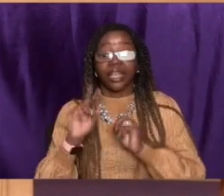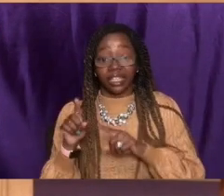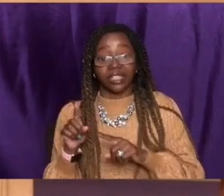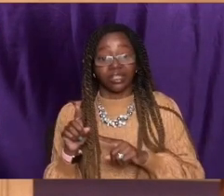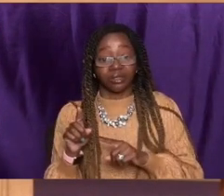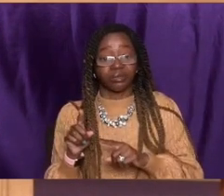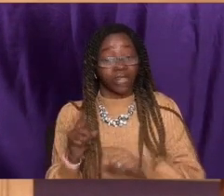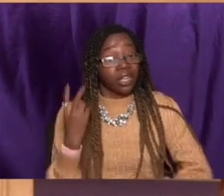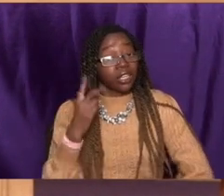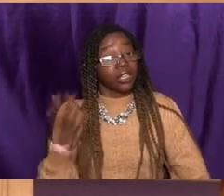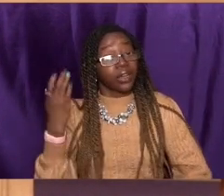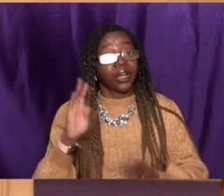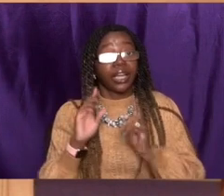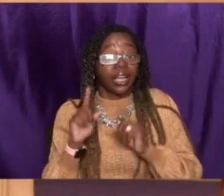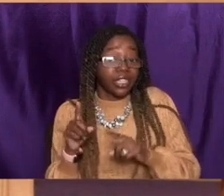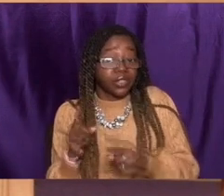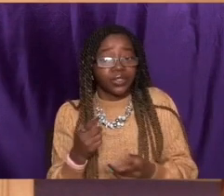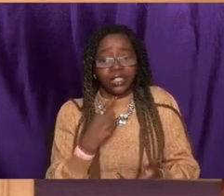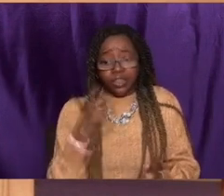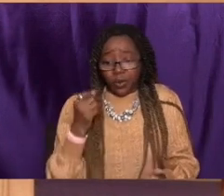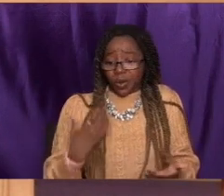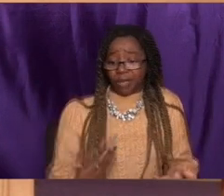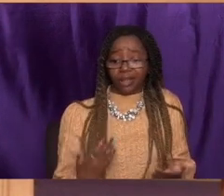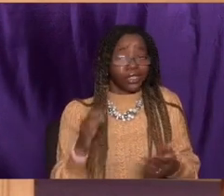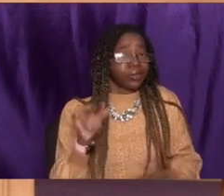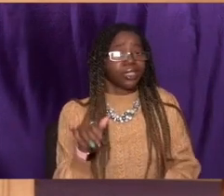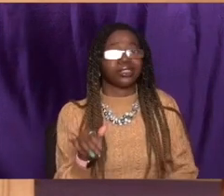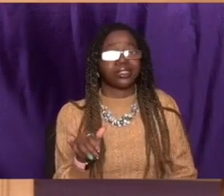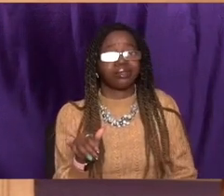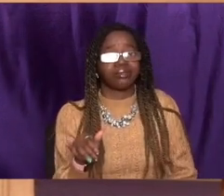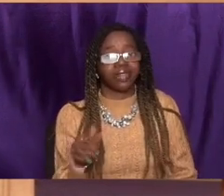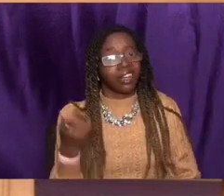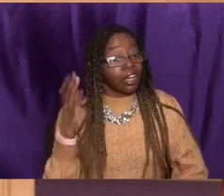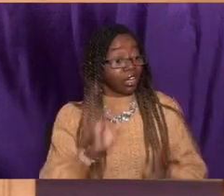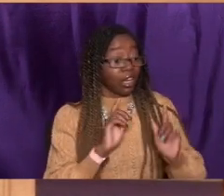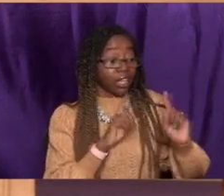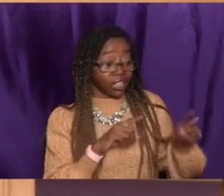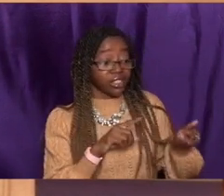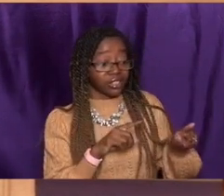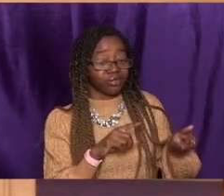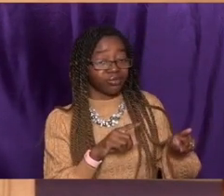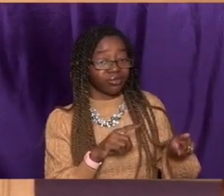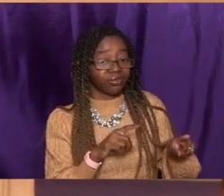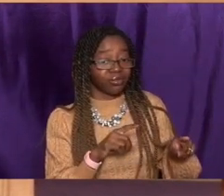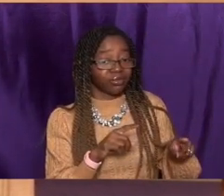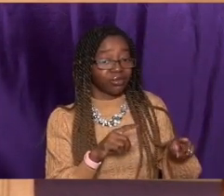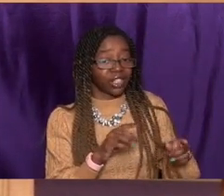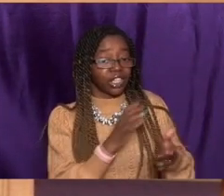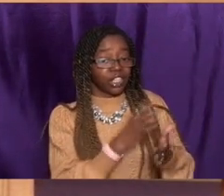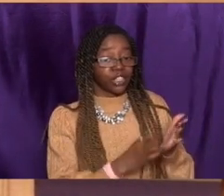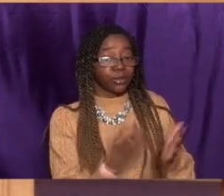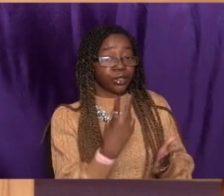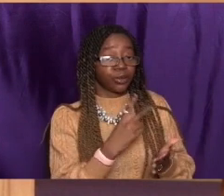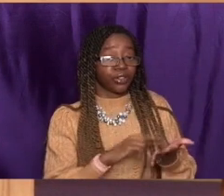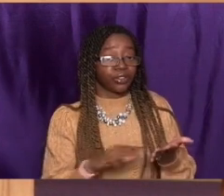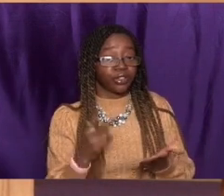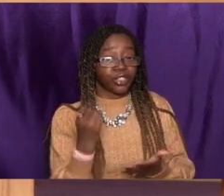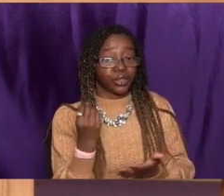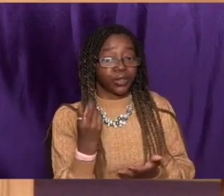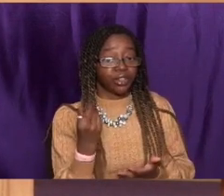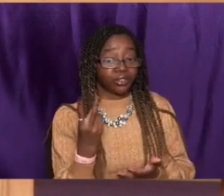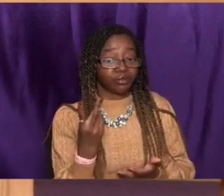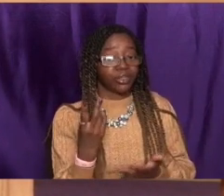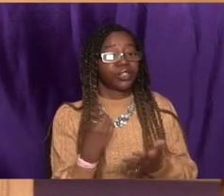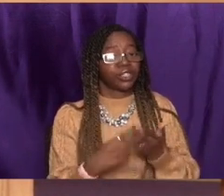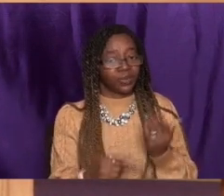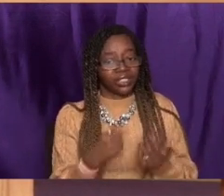Look how God answers when he says, who am I to do this? God answers right in Exodus 3:12. Here's what he